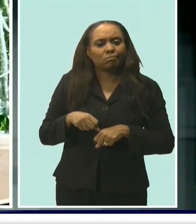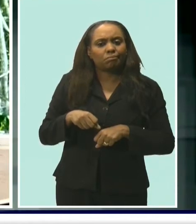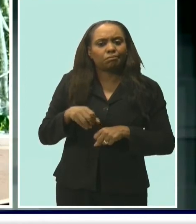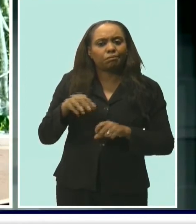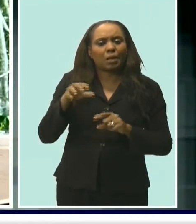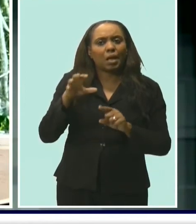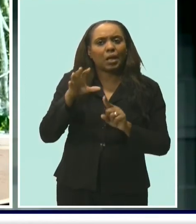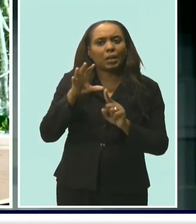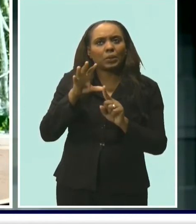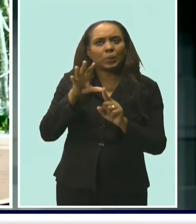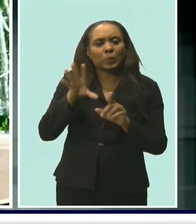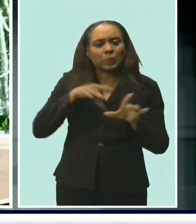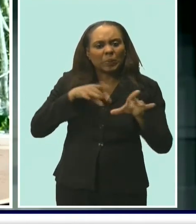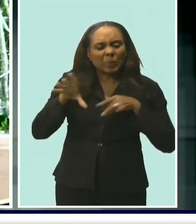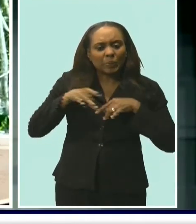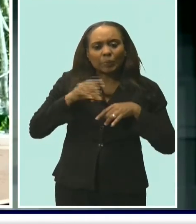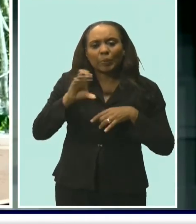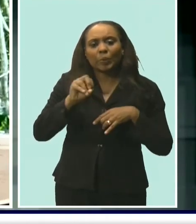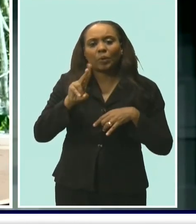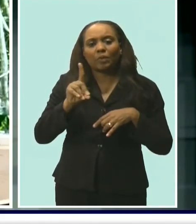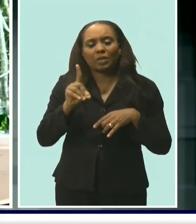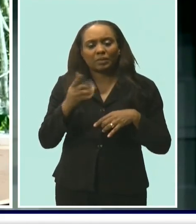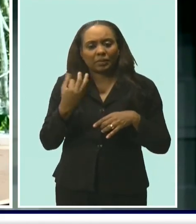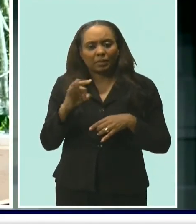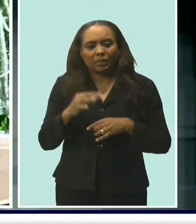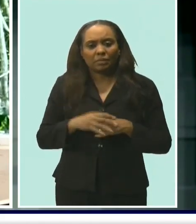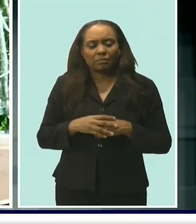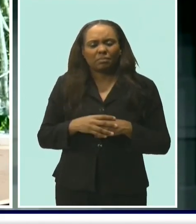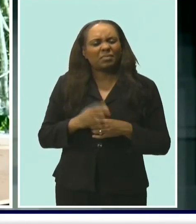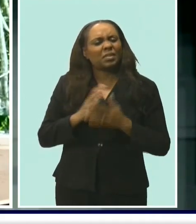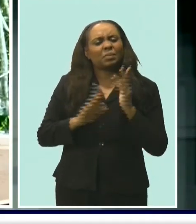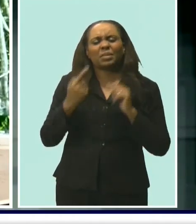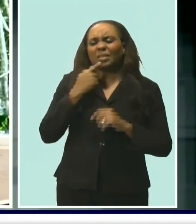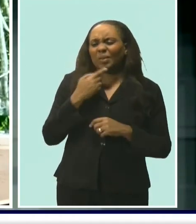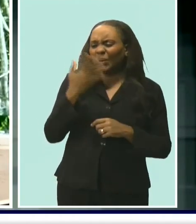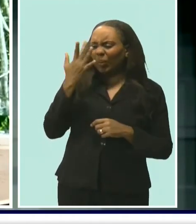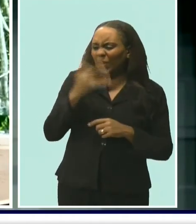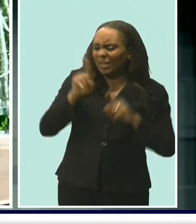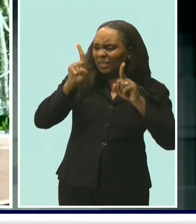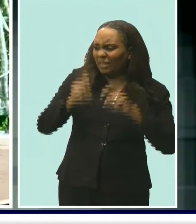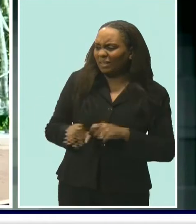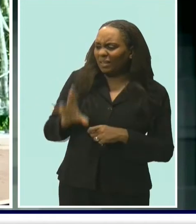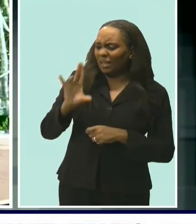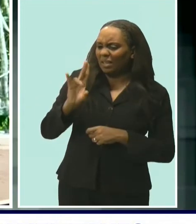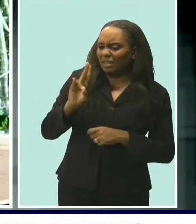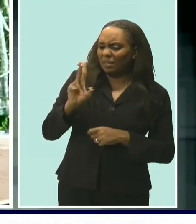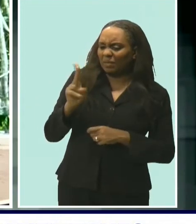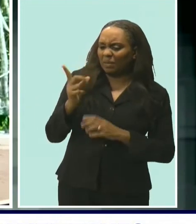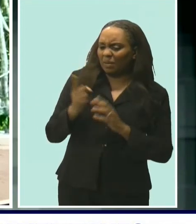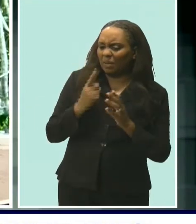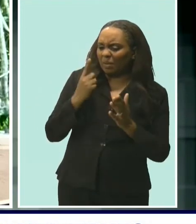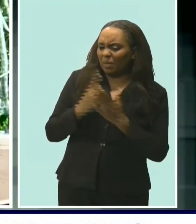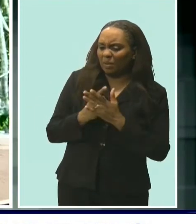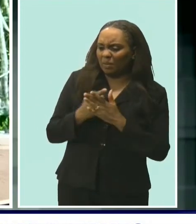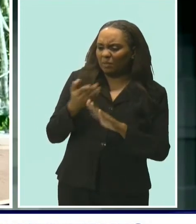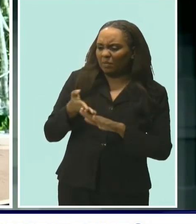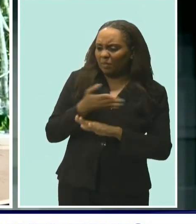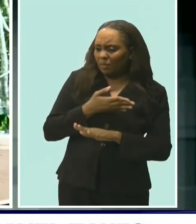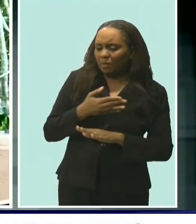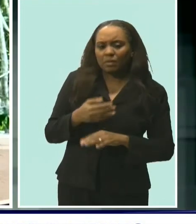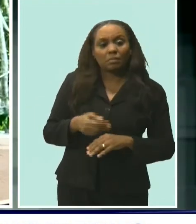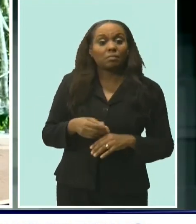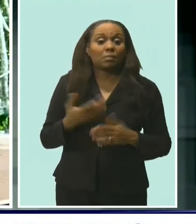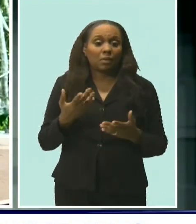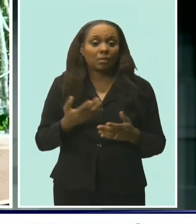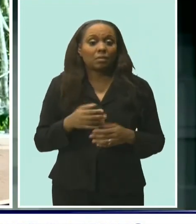why 72 hours before they tested to do the test? And the truth is, it is 72 hours, but even the